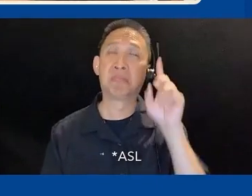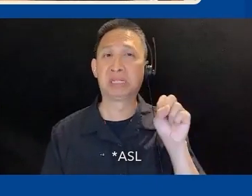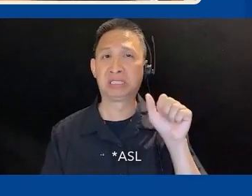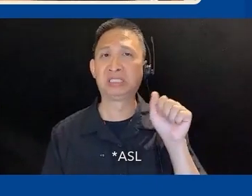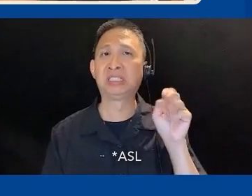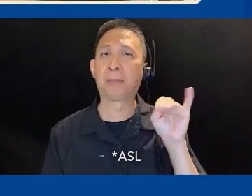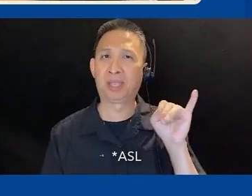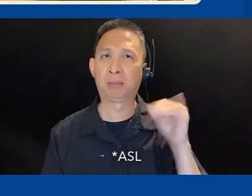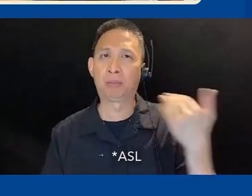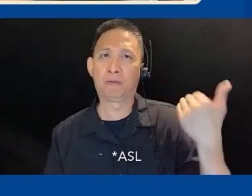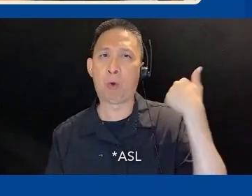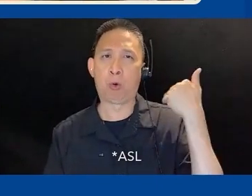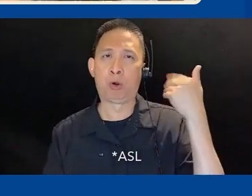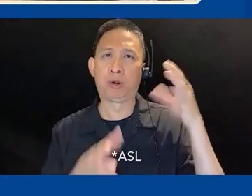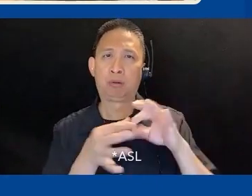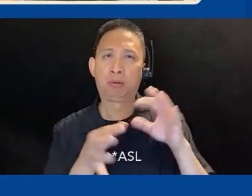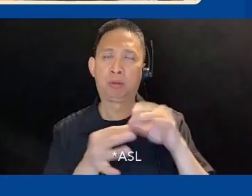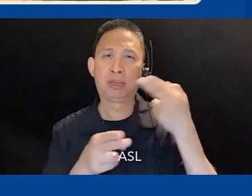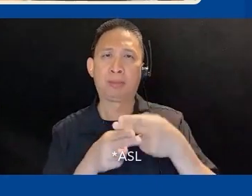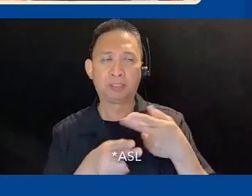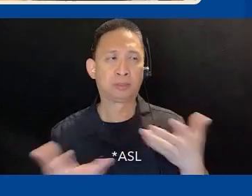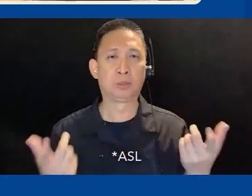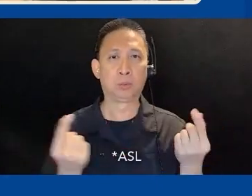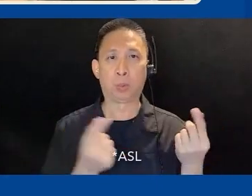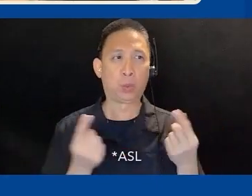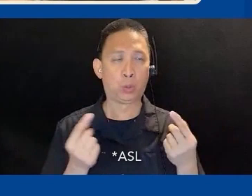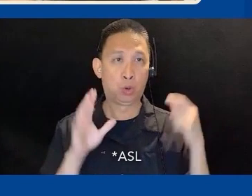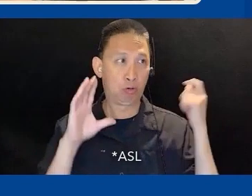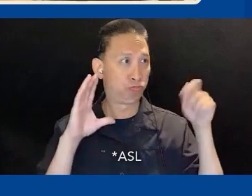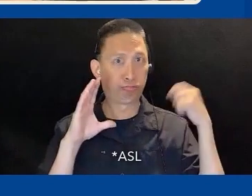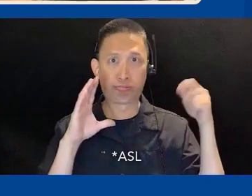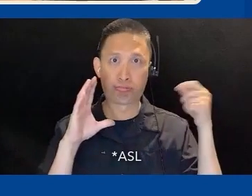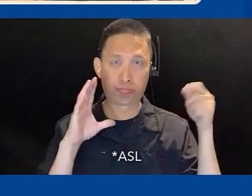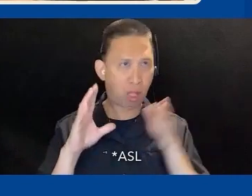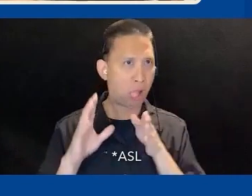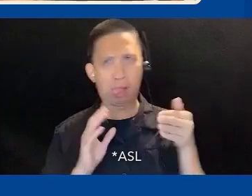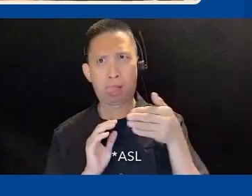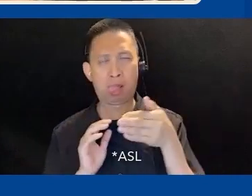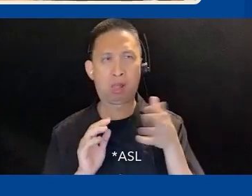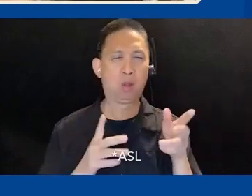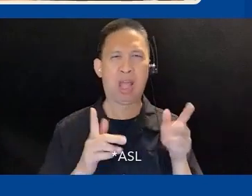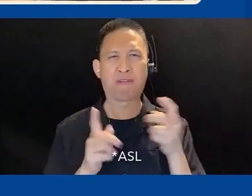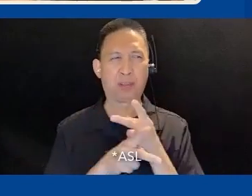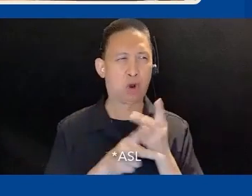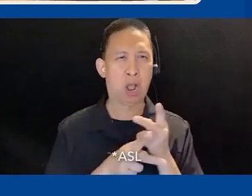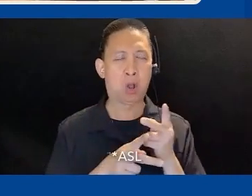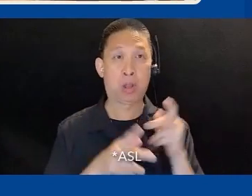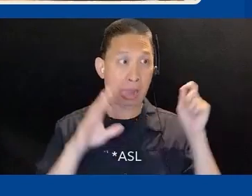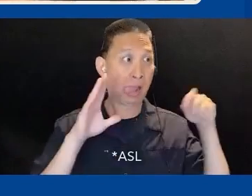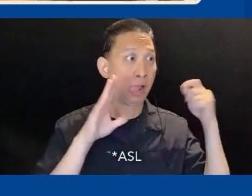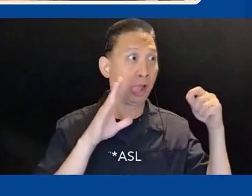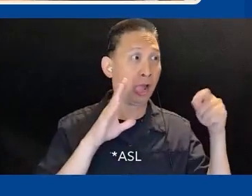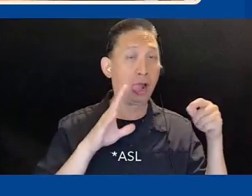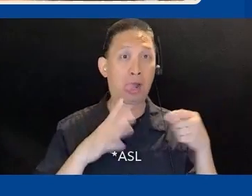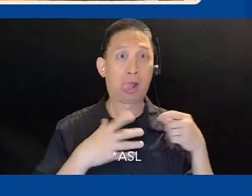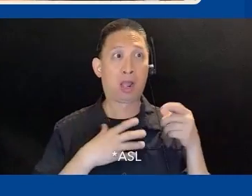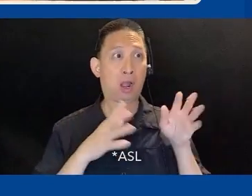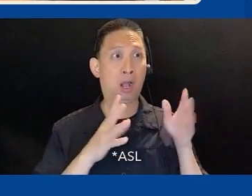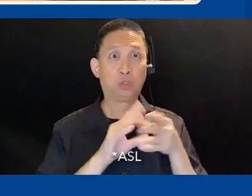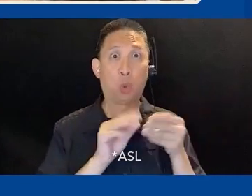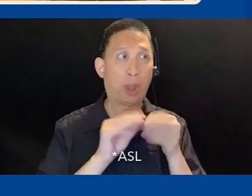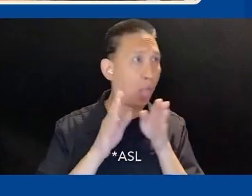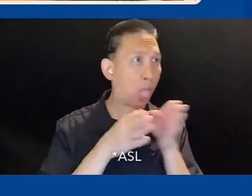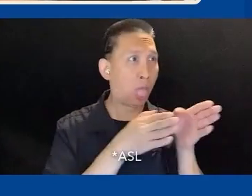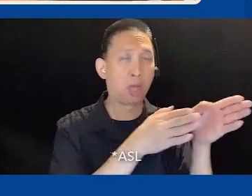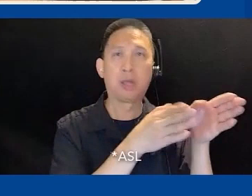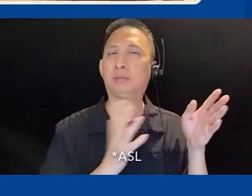of left turns that we'd have to start unpacking to course correct because a lot of people were presuming that